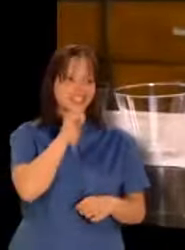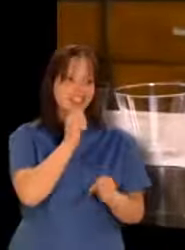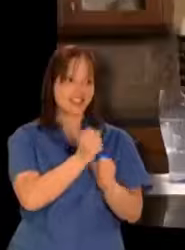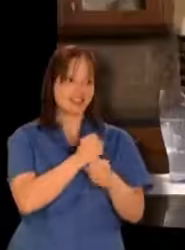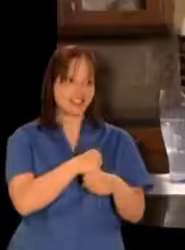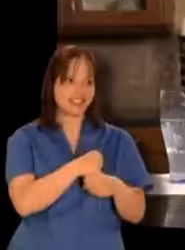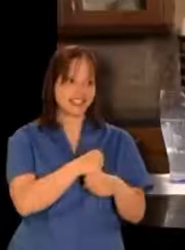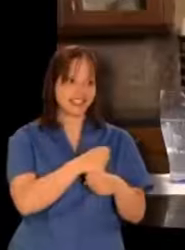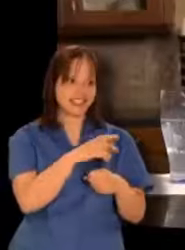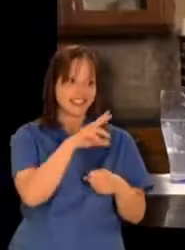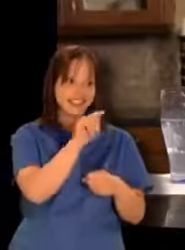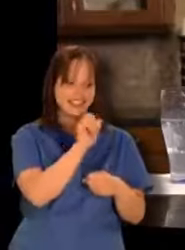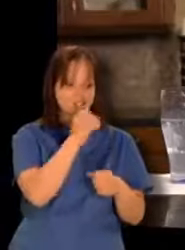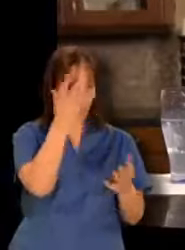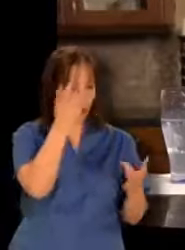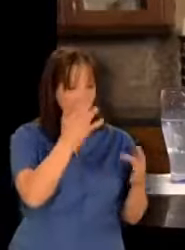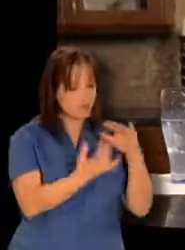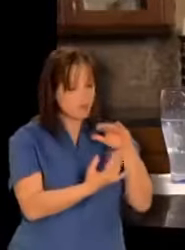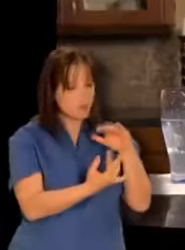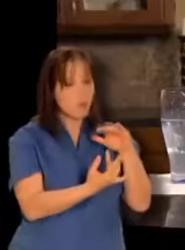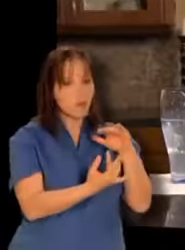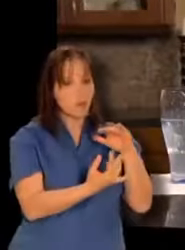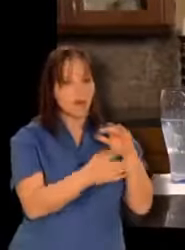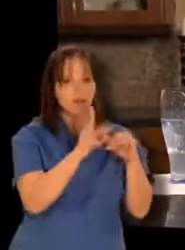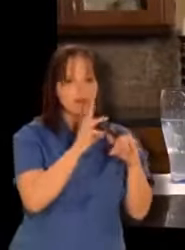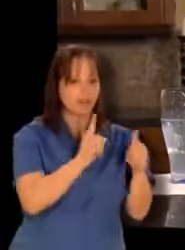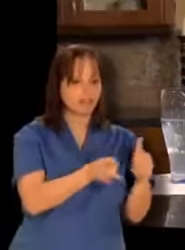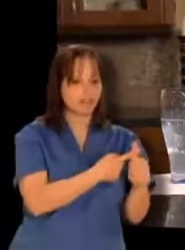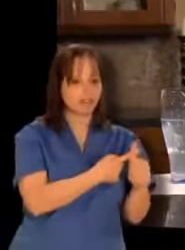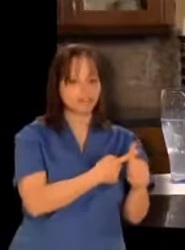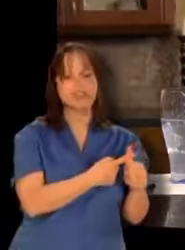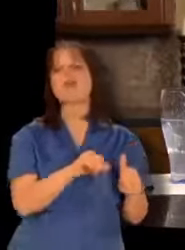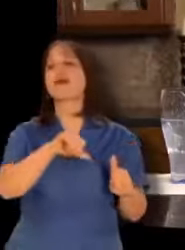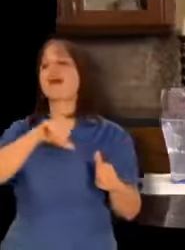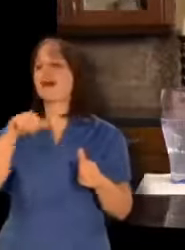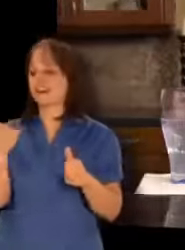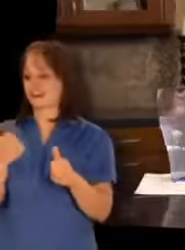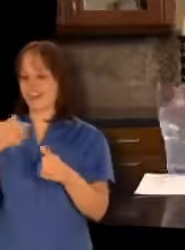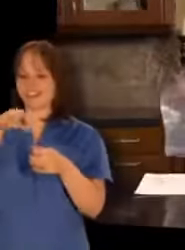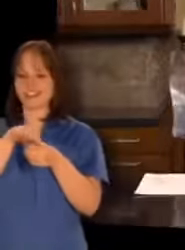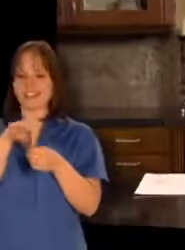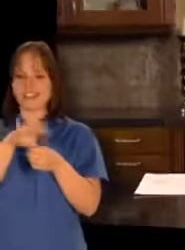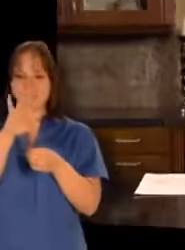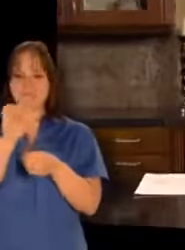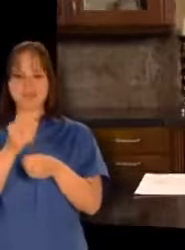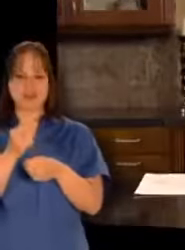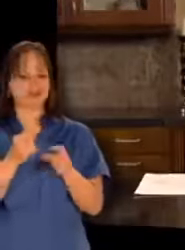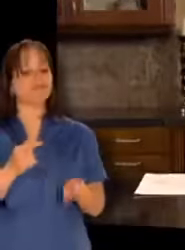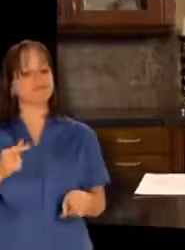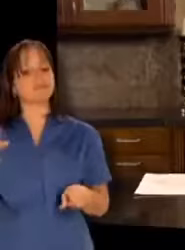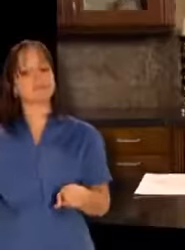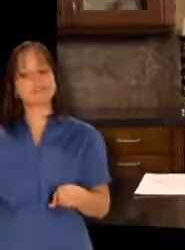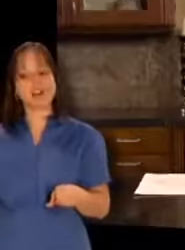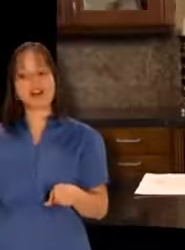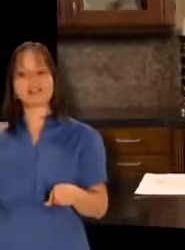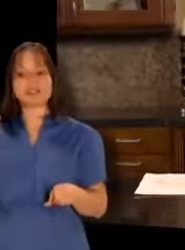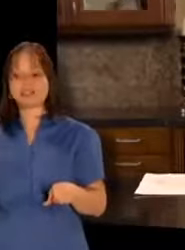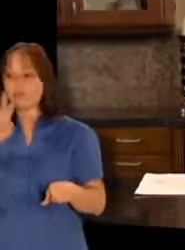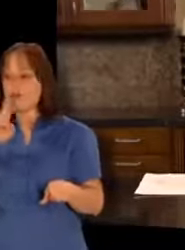is it? That's because you have to boil the water to make tea. So we're going to take another tea bag, and we're going to take the Kangen water.